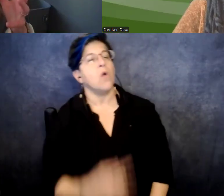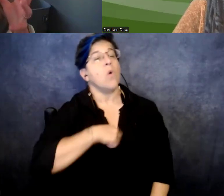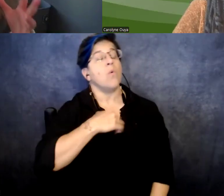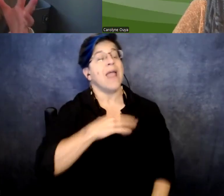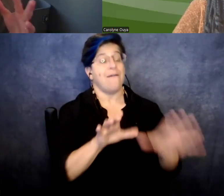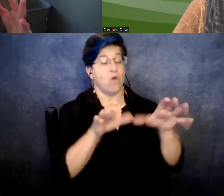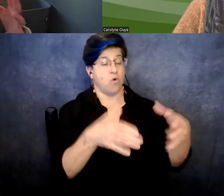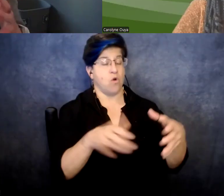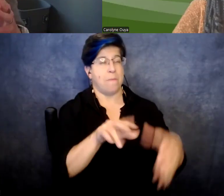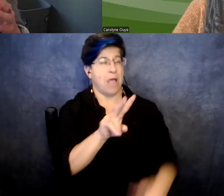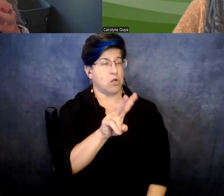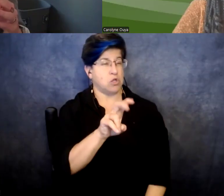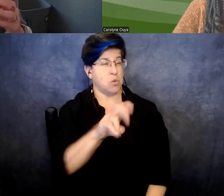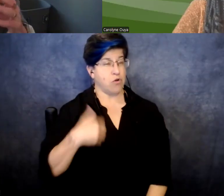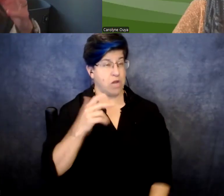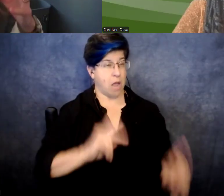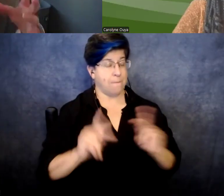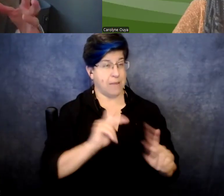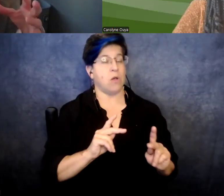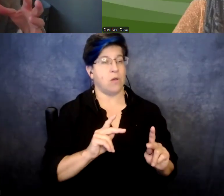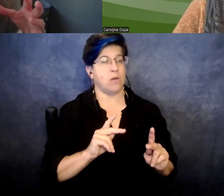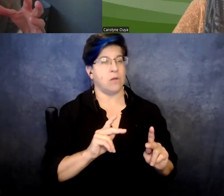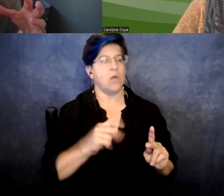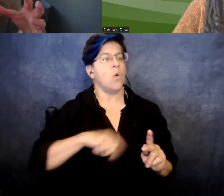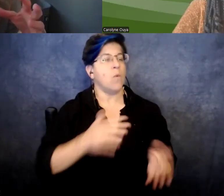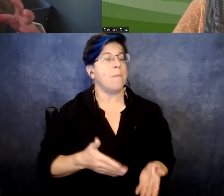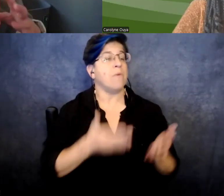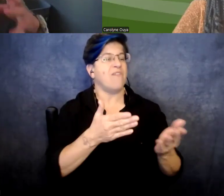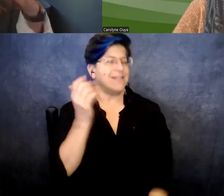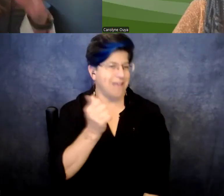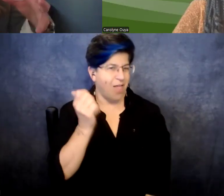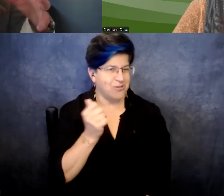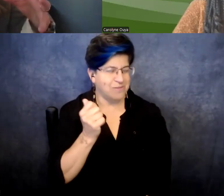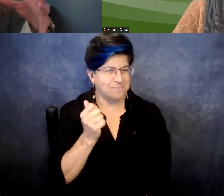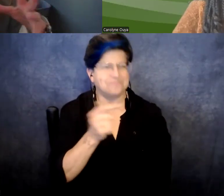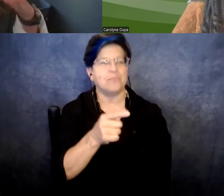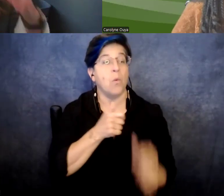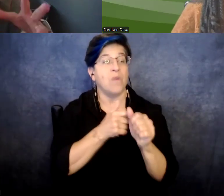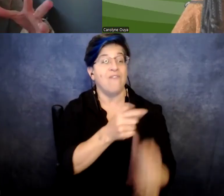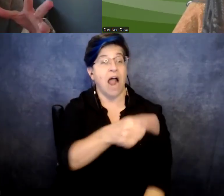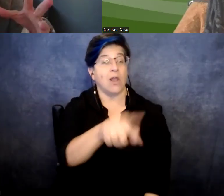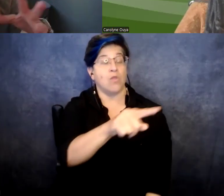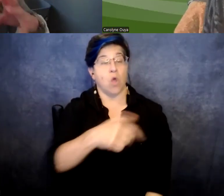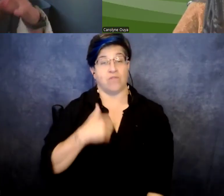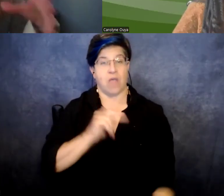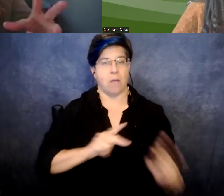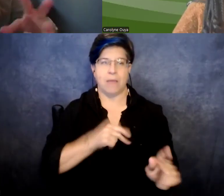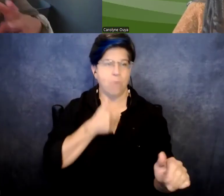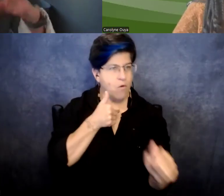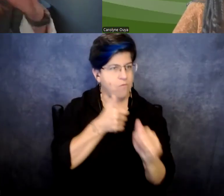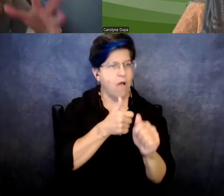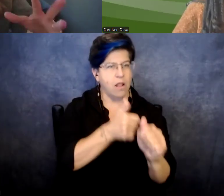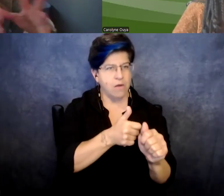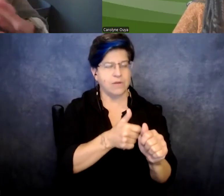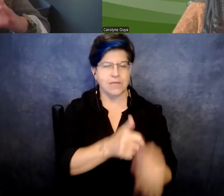of about 200 young people that we have provided scholarships to. We follow those young people very closely in